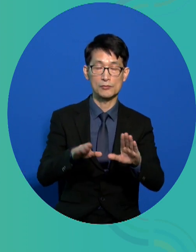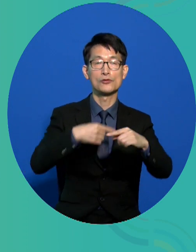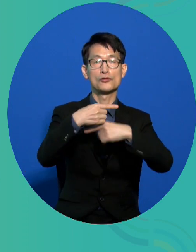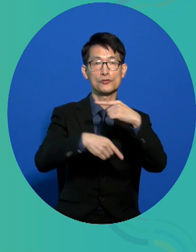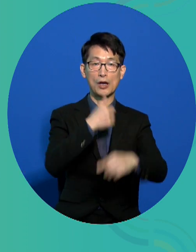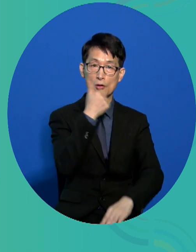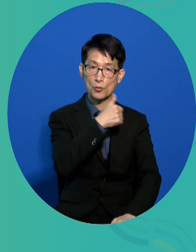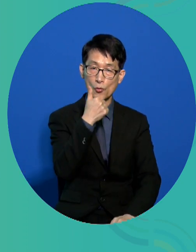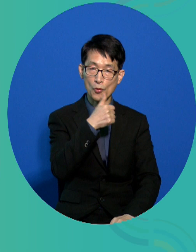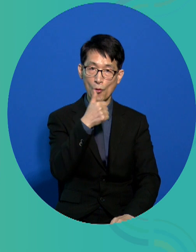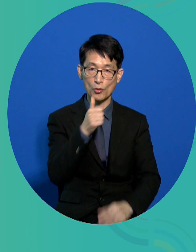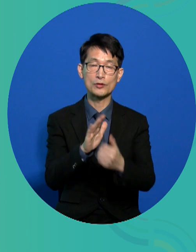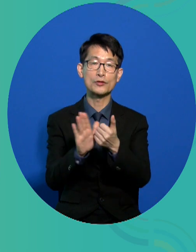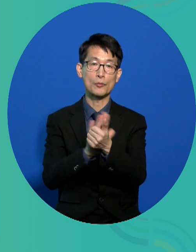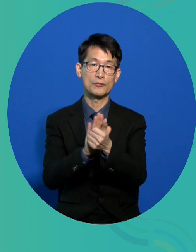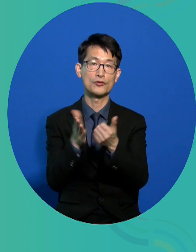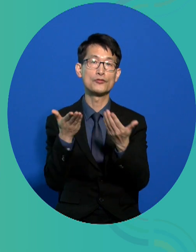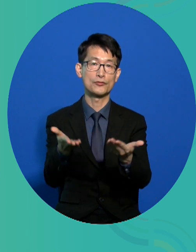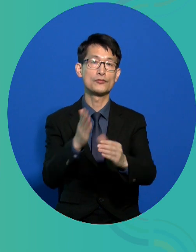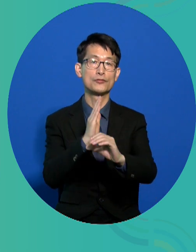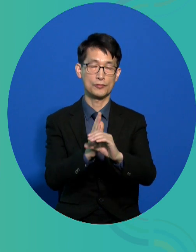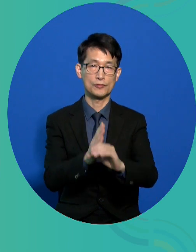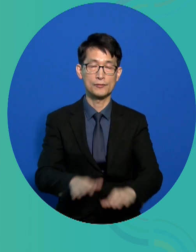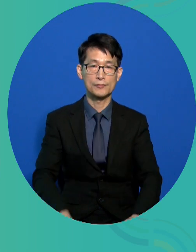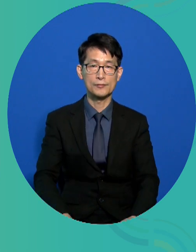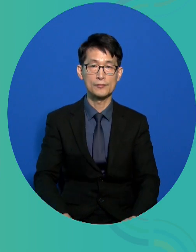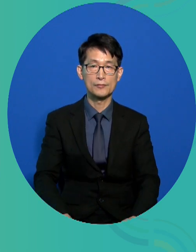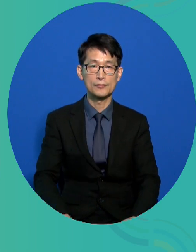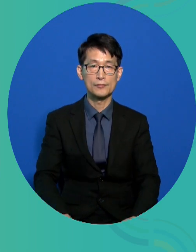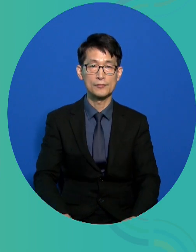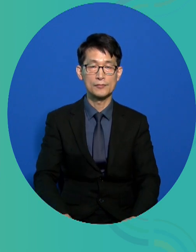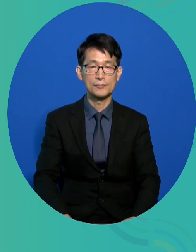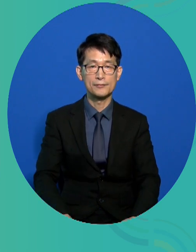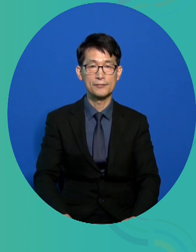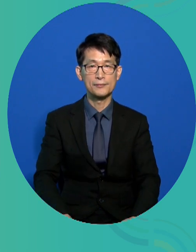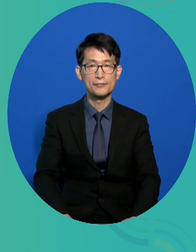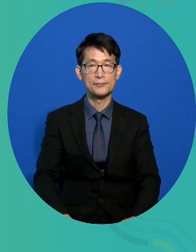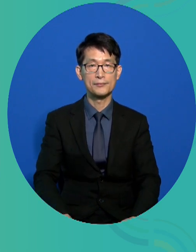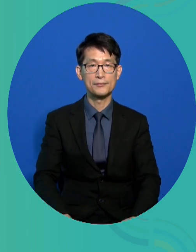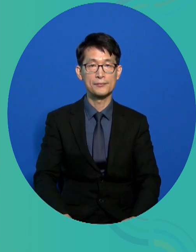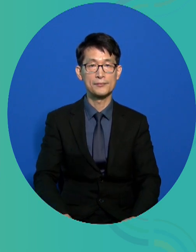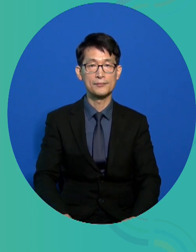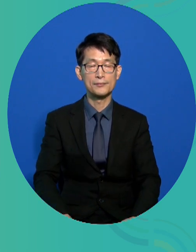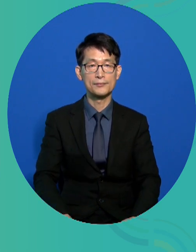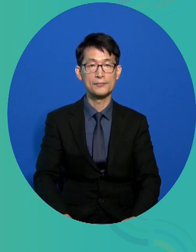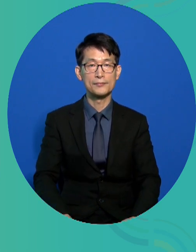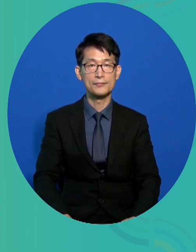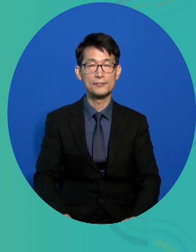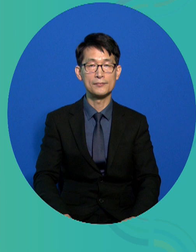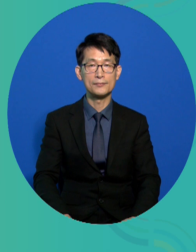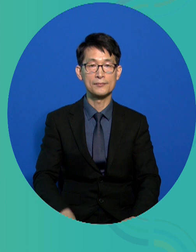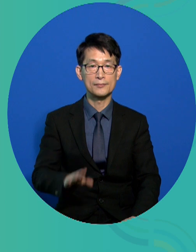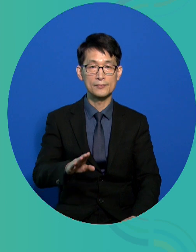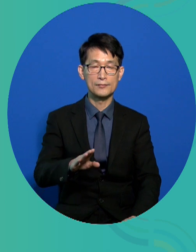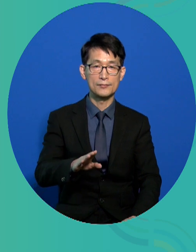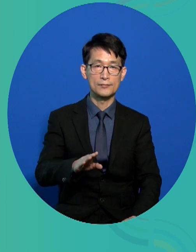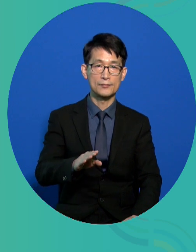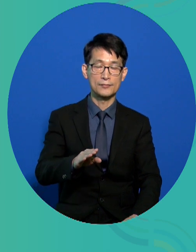on the screen on the right bottom side. And in fact, the service was provided during the recent elections as